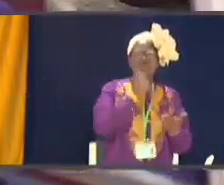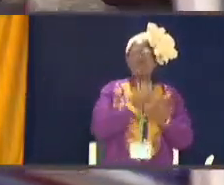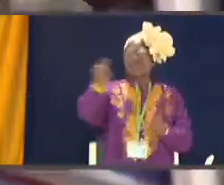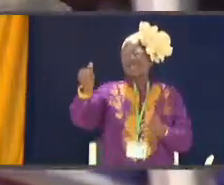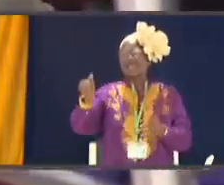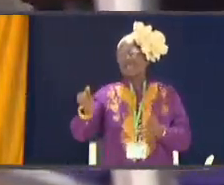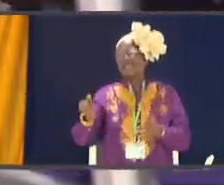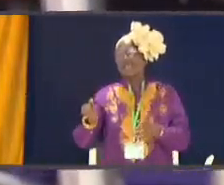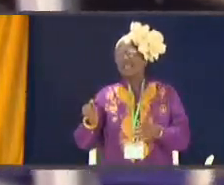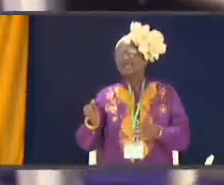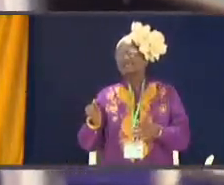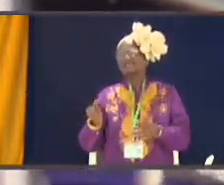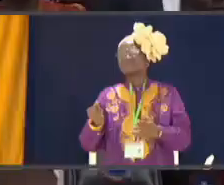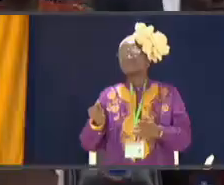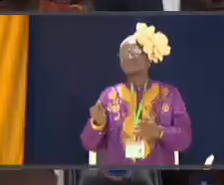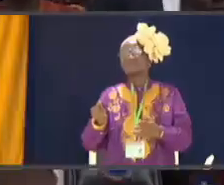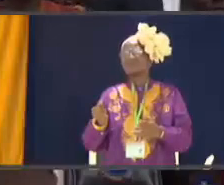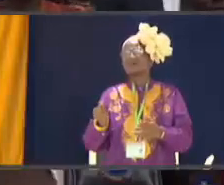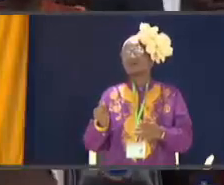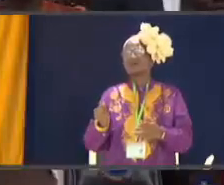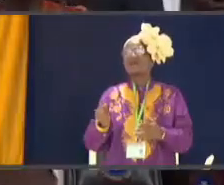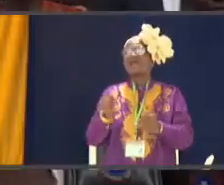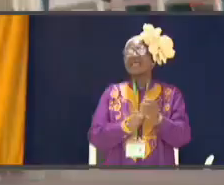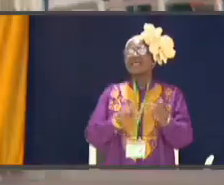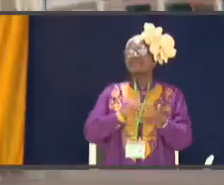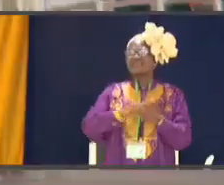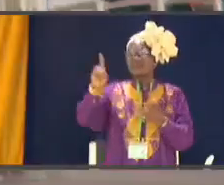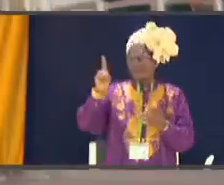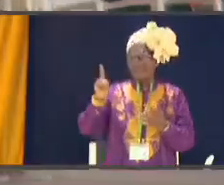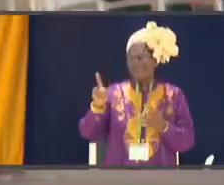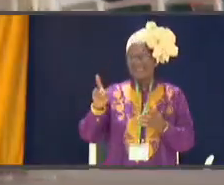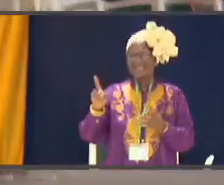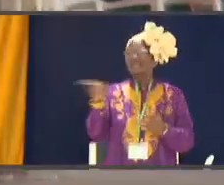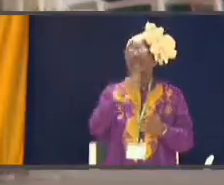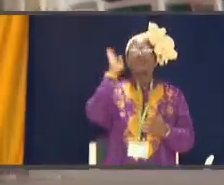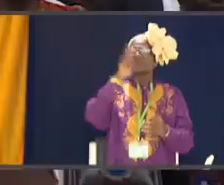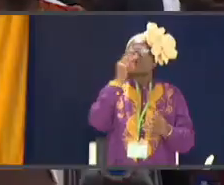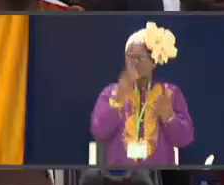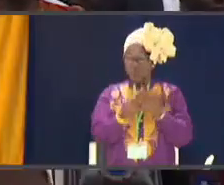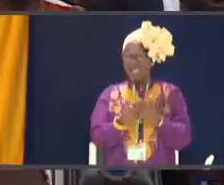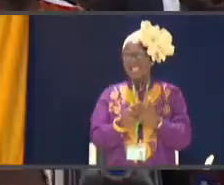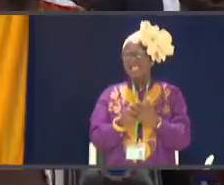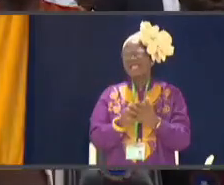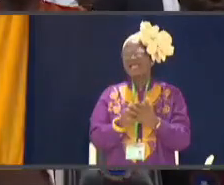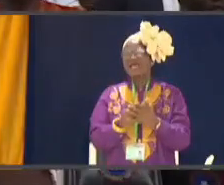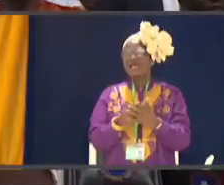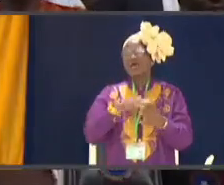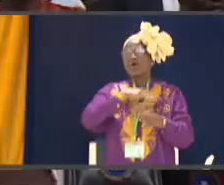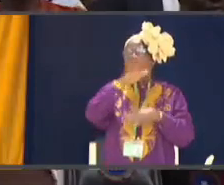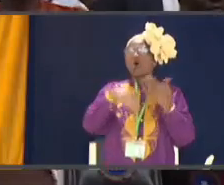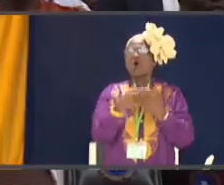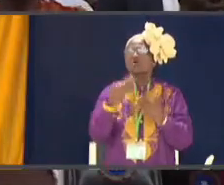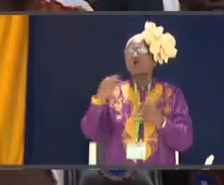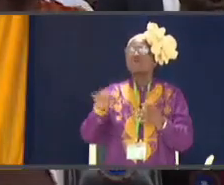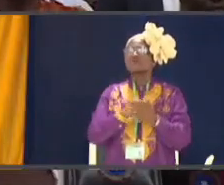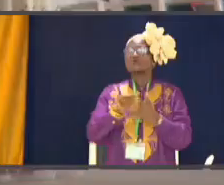loso se ona ma la fun yin gbogbo awon to fe yin fun